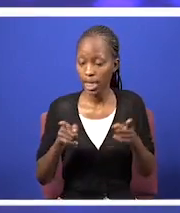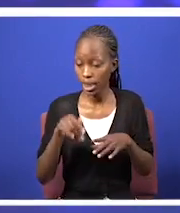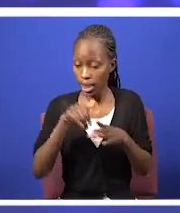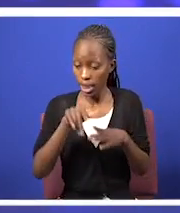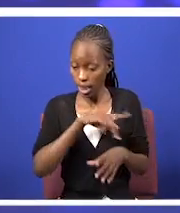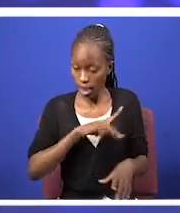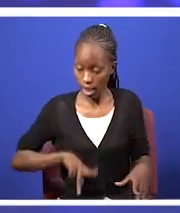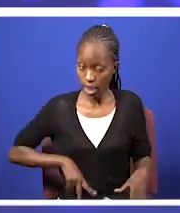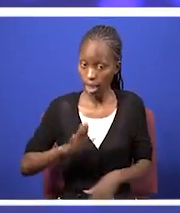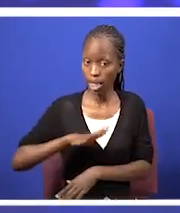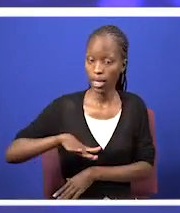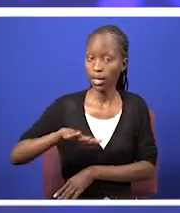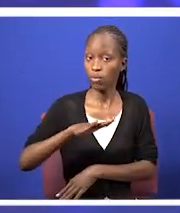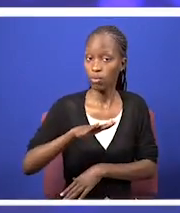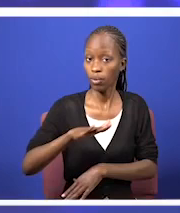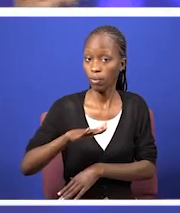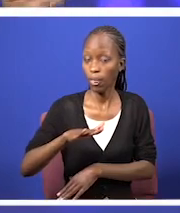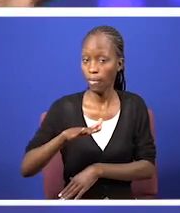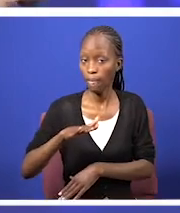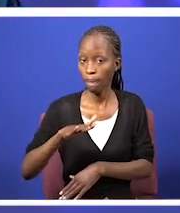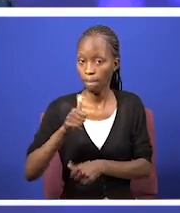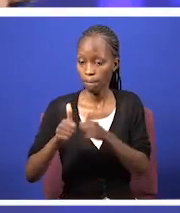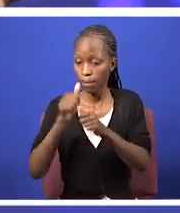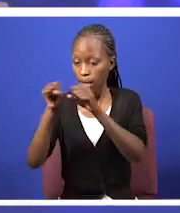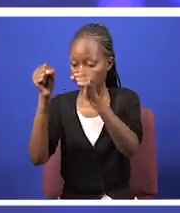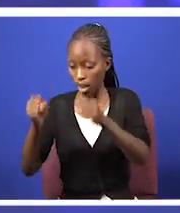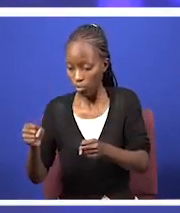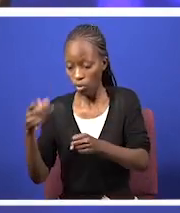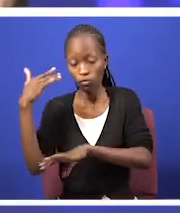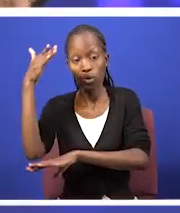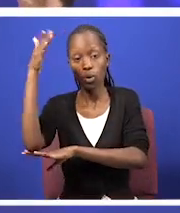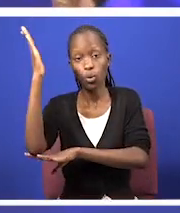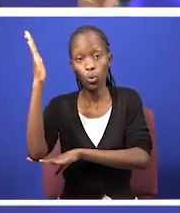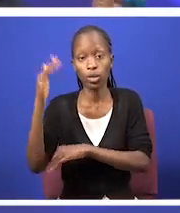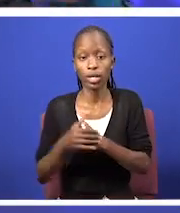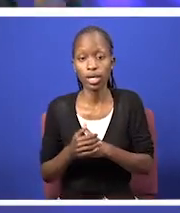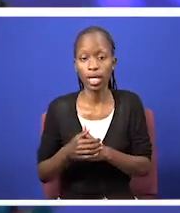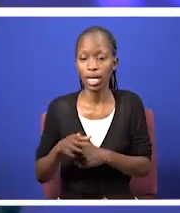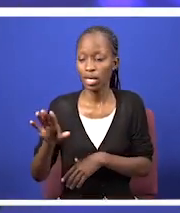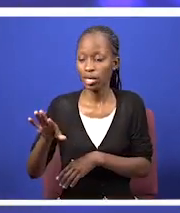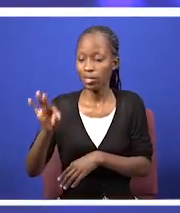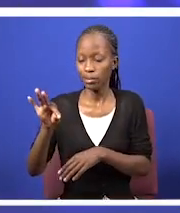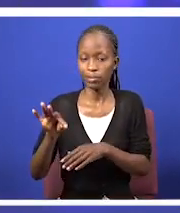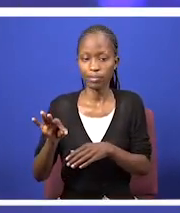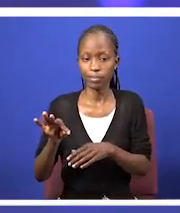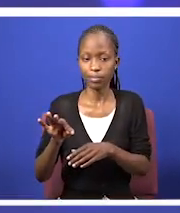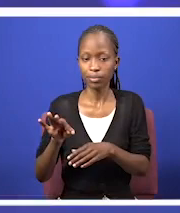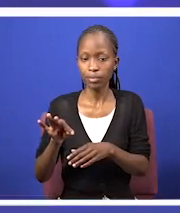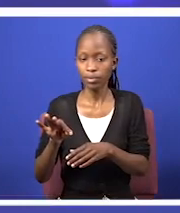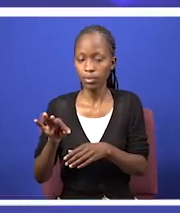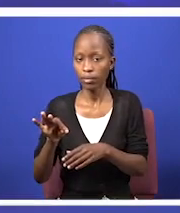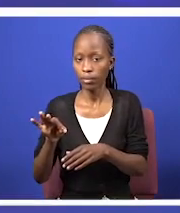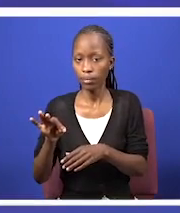case of a kingdom, which is the structure that God wants us to espouse from the word of God, they are not elected, they are